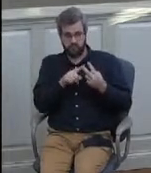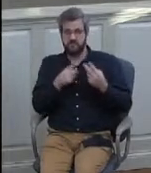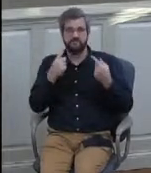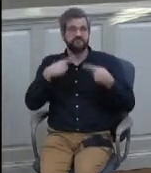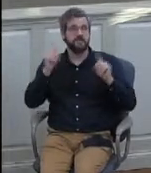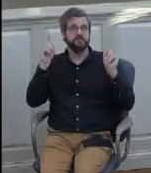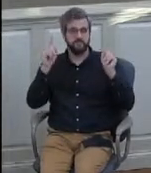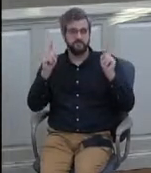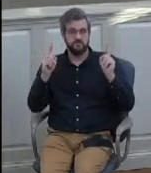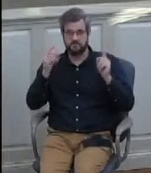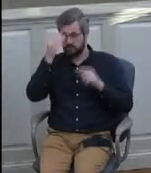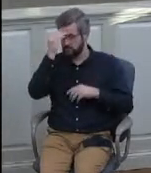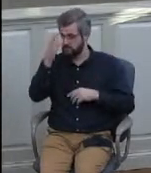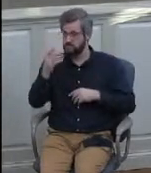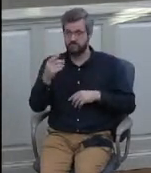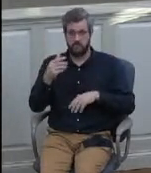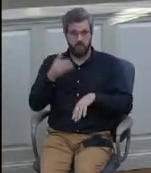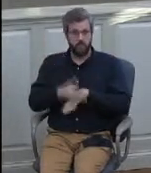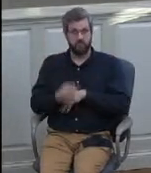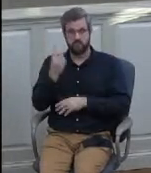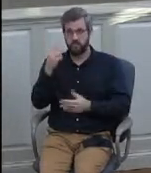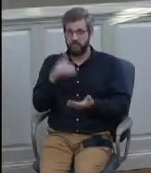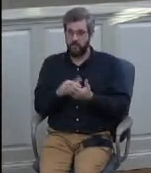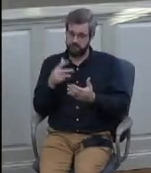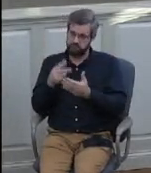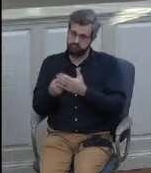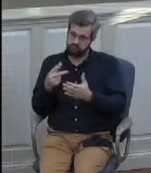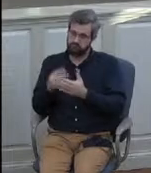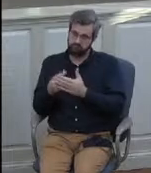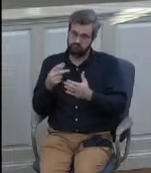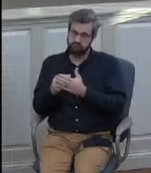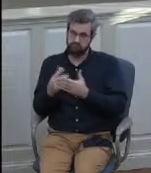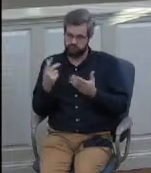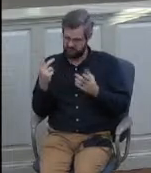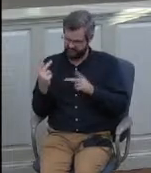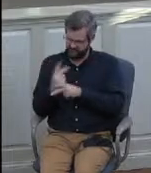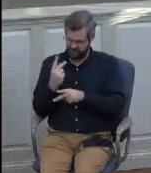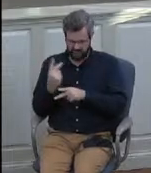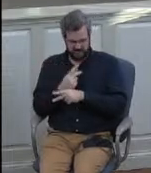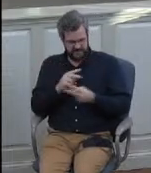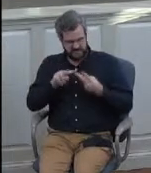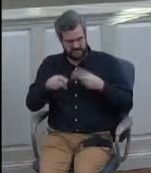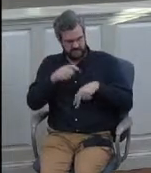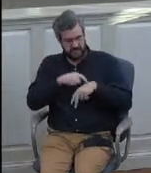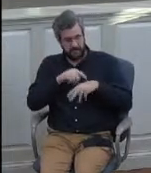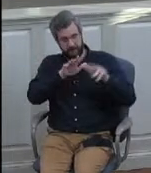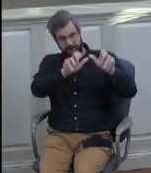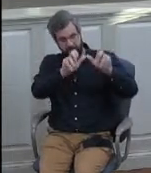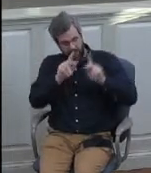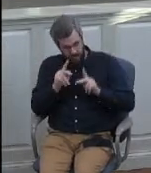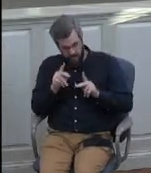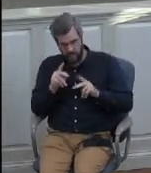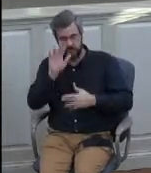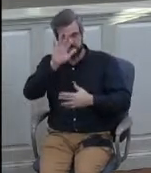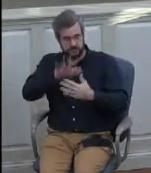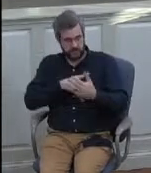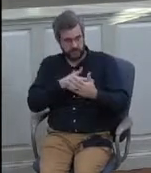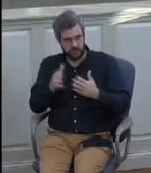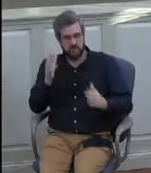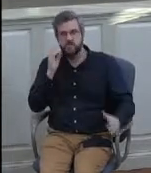tell you, after doing over 2,000 of these doses, having to figure out how to get people back in for the second round and work on